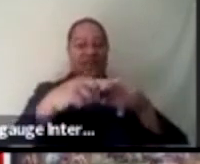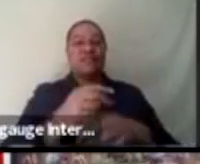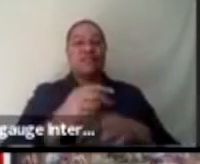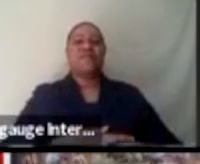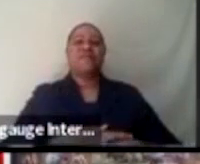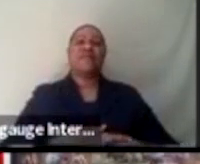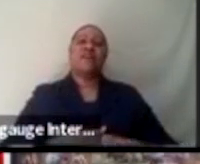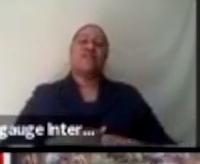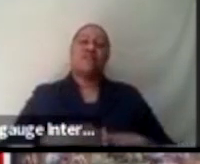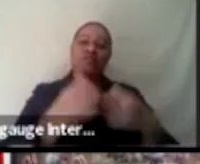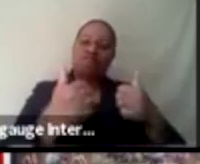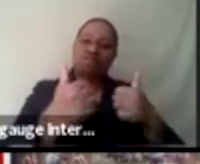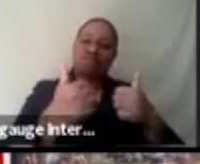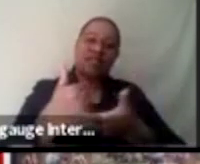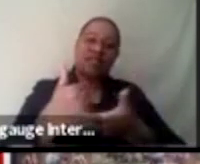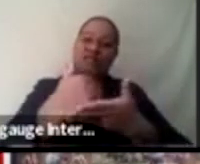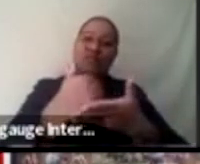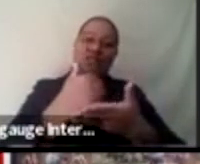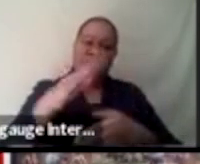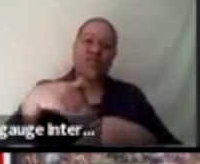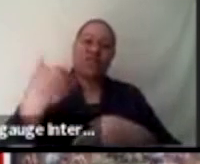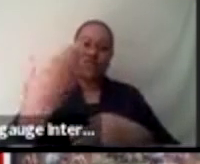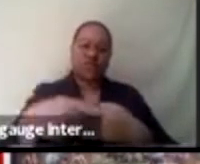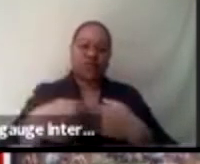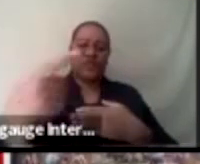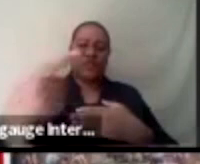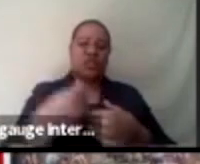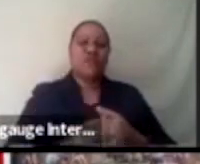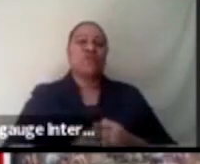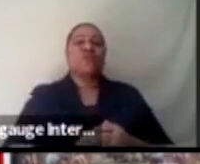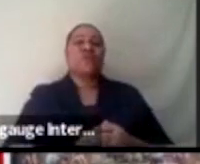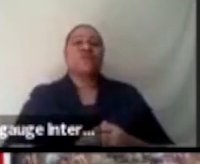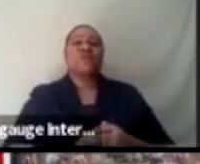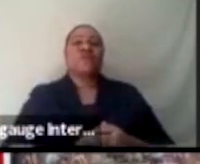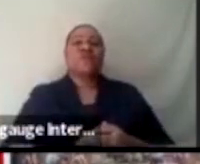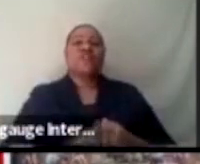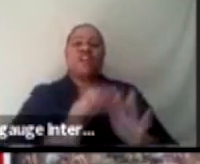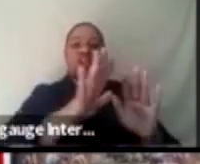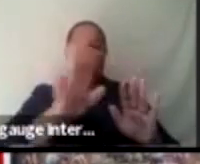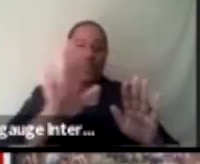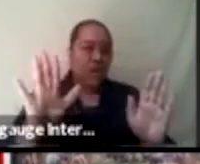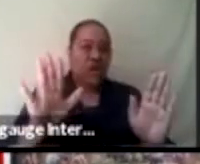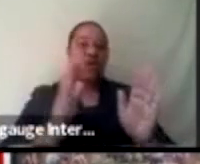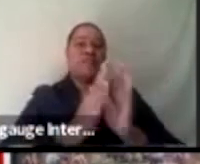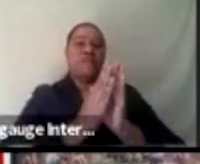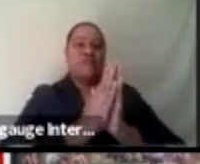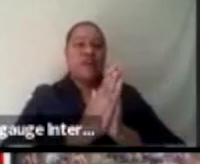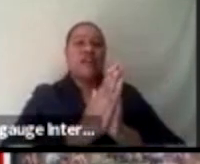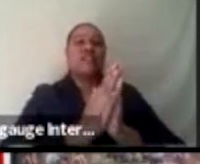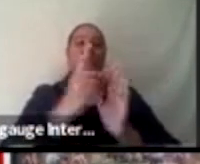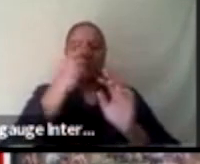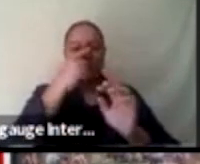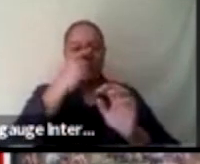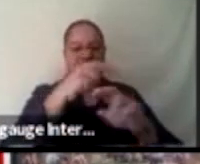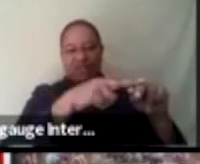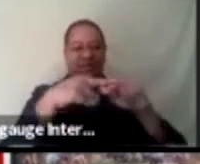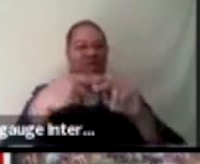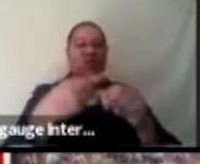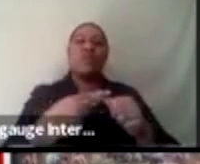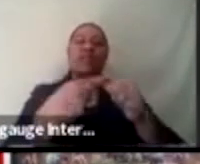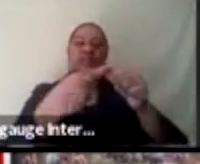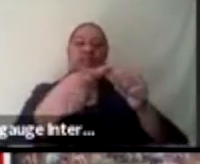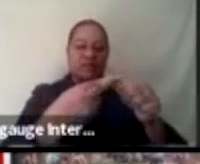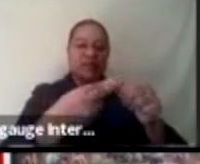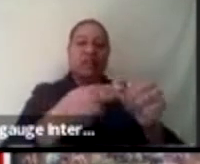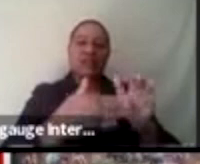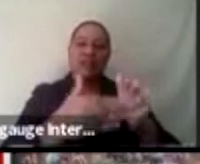generous support, your solidarity, and your prayers for the people of Fiji as we respond to the